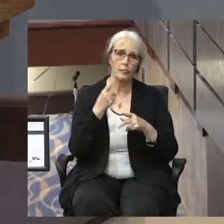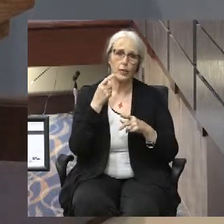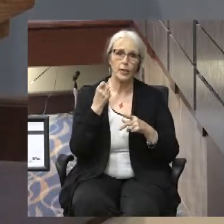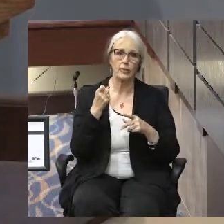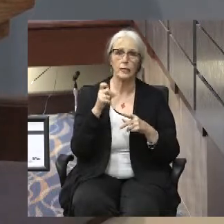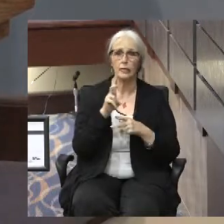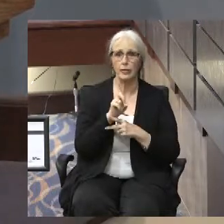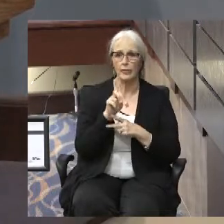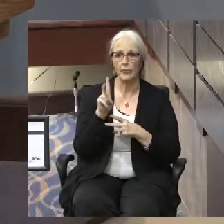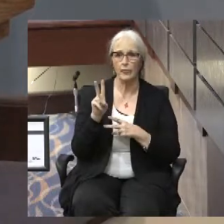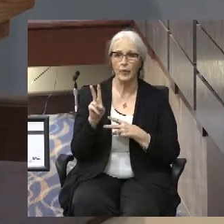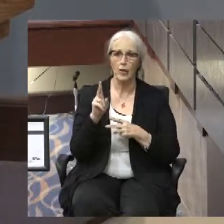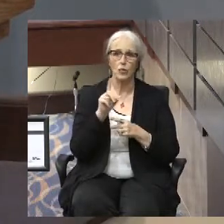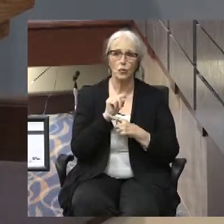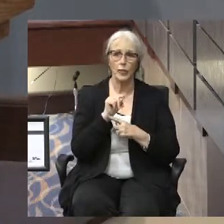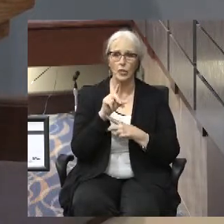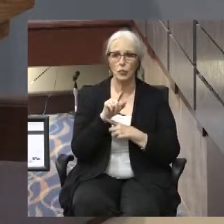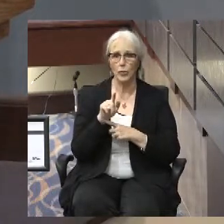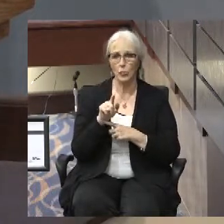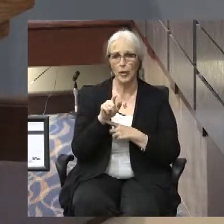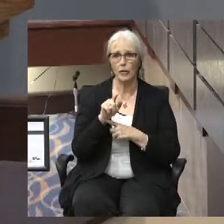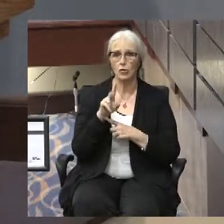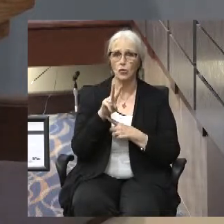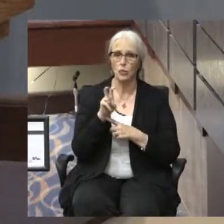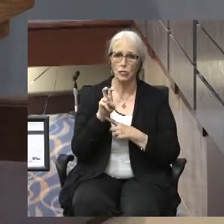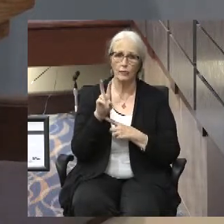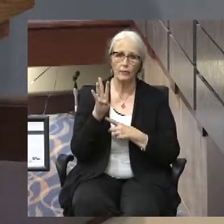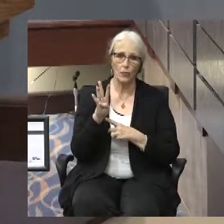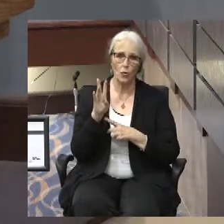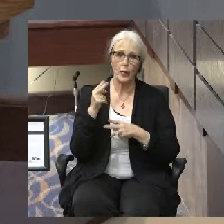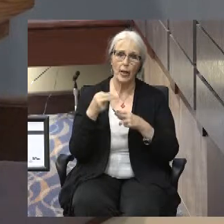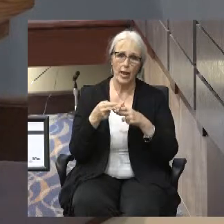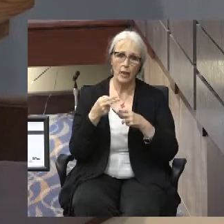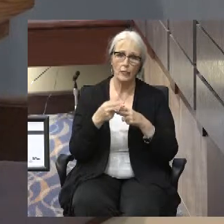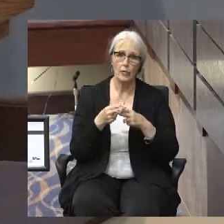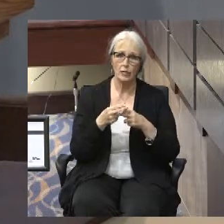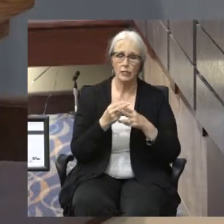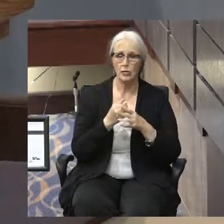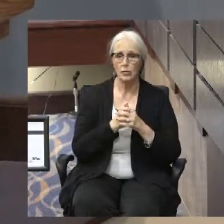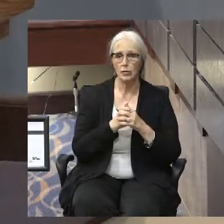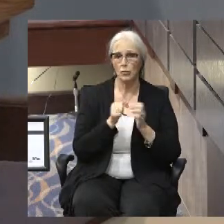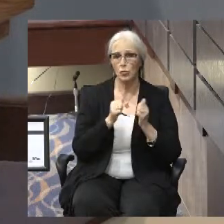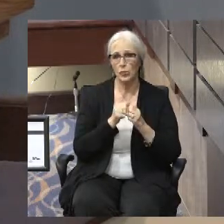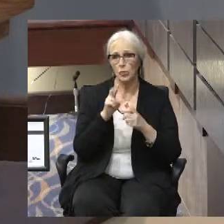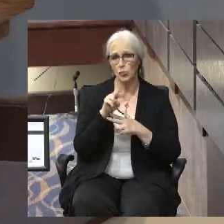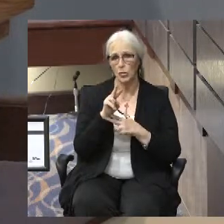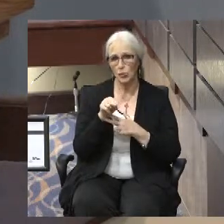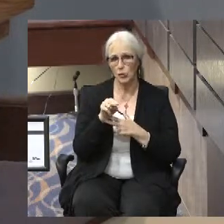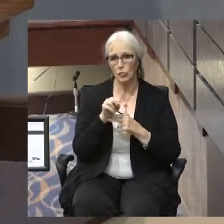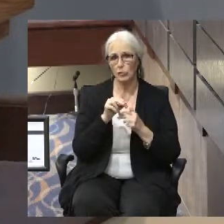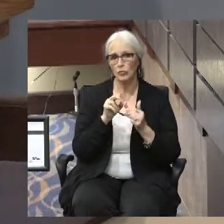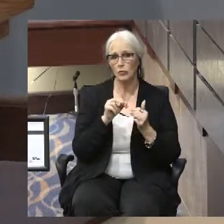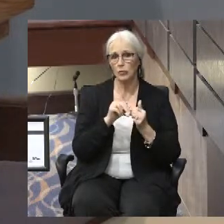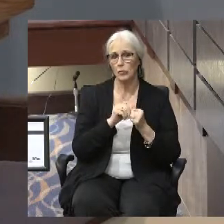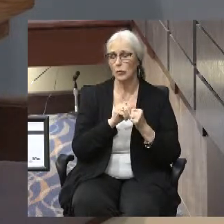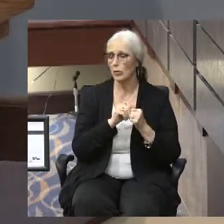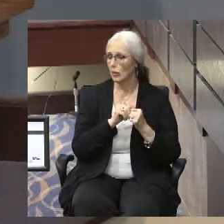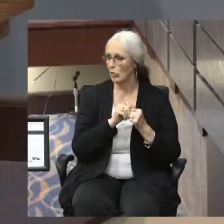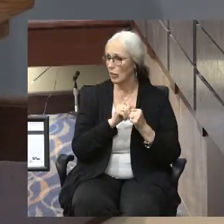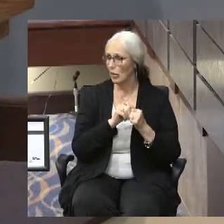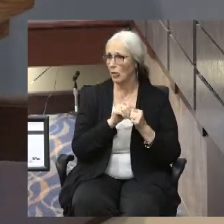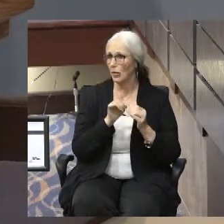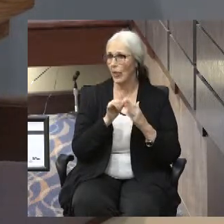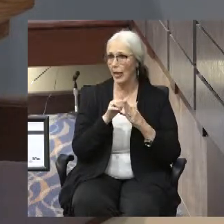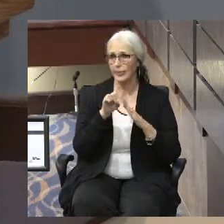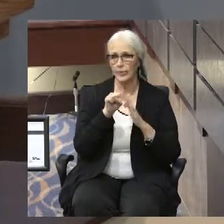And in 2021, there's 204 names that we're putting on a wreath with 22 bystanders. So, and that's in the state